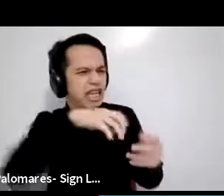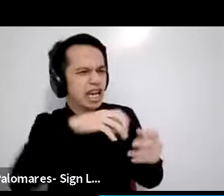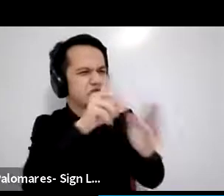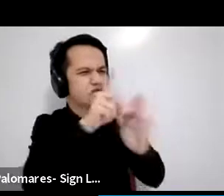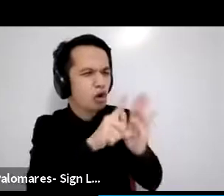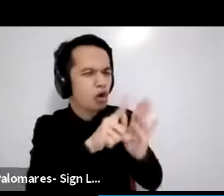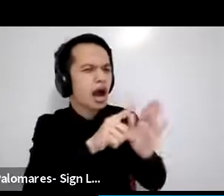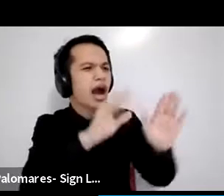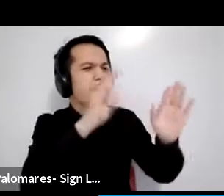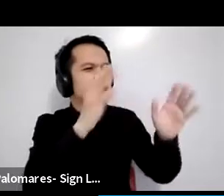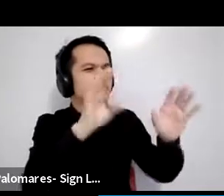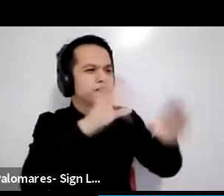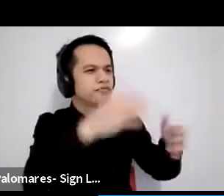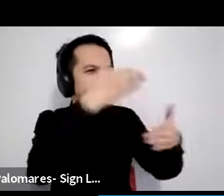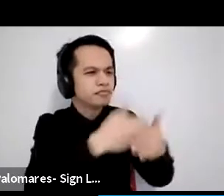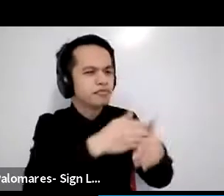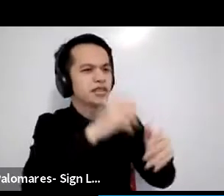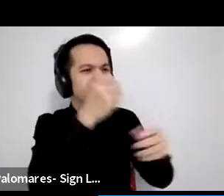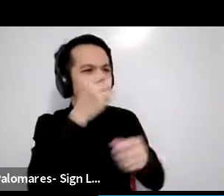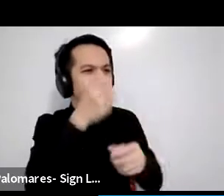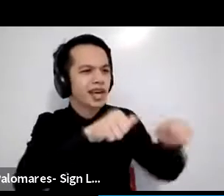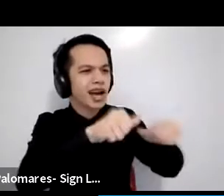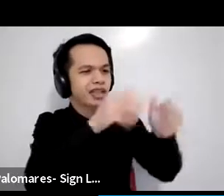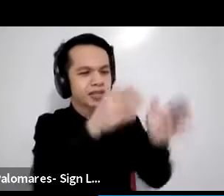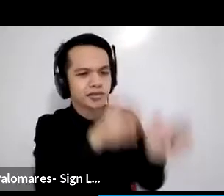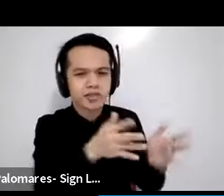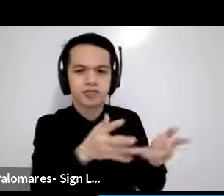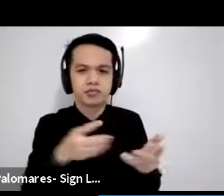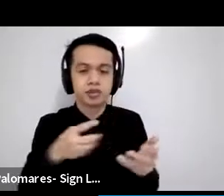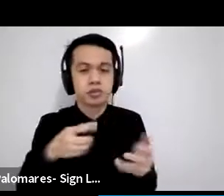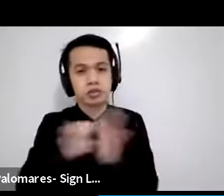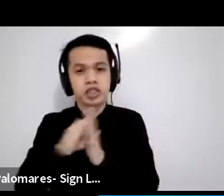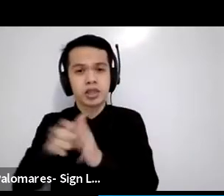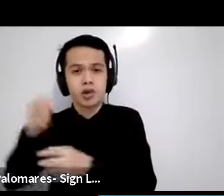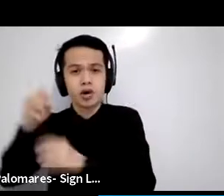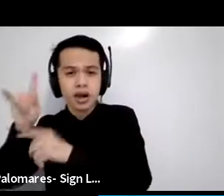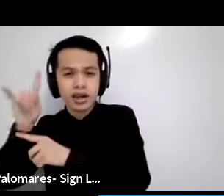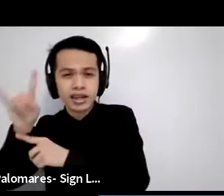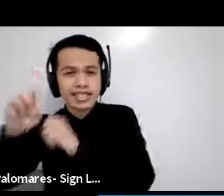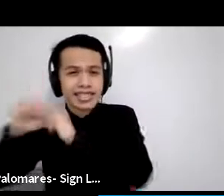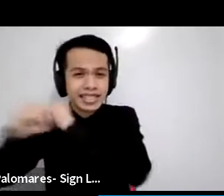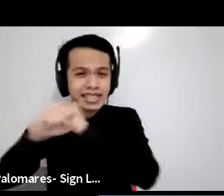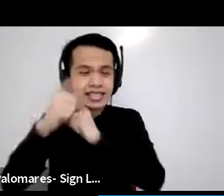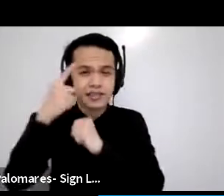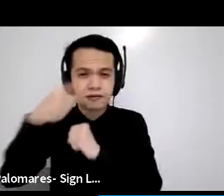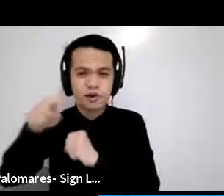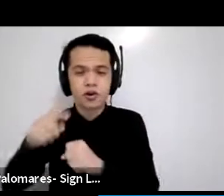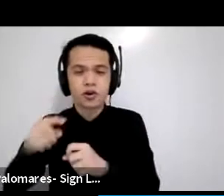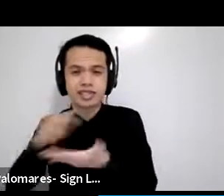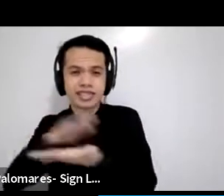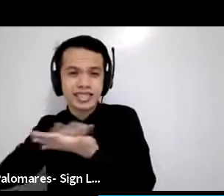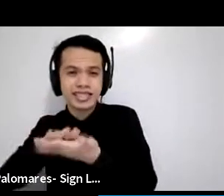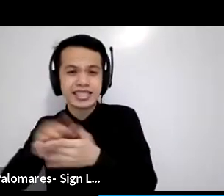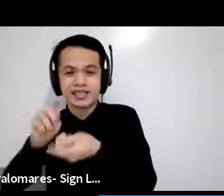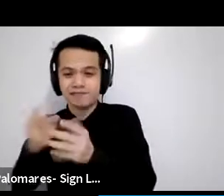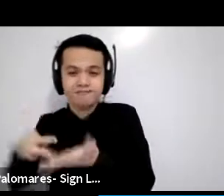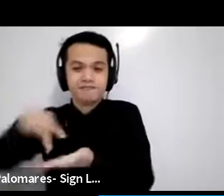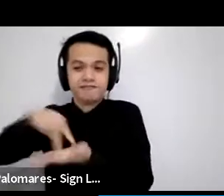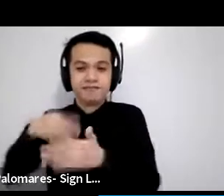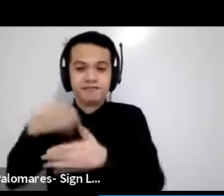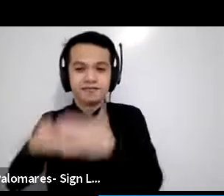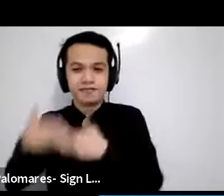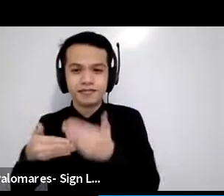down activists? We have to make sure that when we're campaigning for the COVID-19 pandemic and the green recovery, it's still, again,